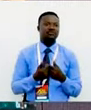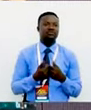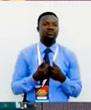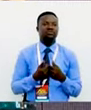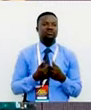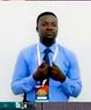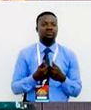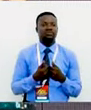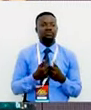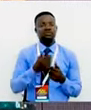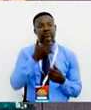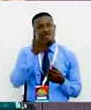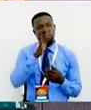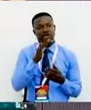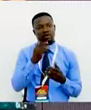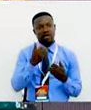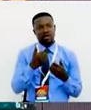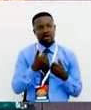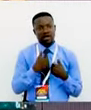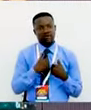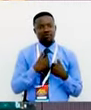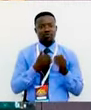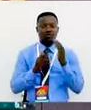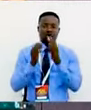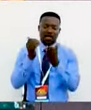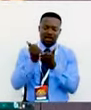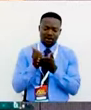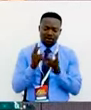hands. May God help us to use it